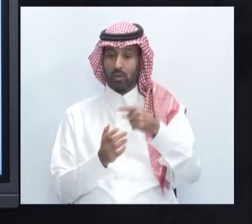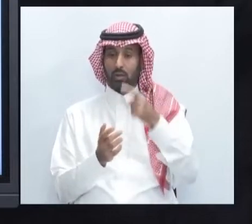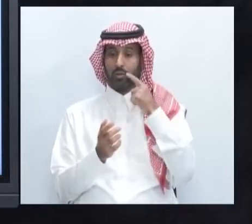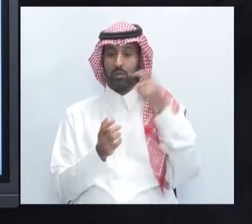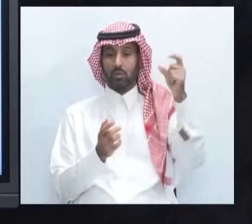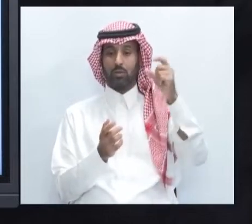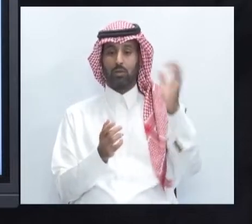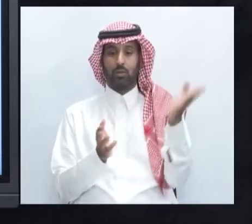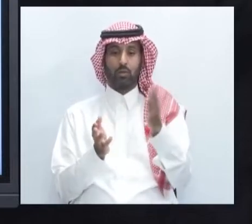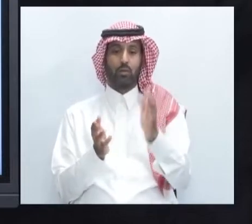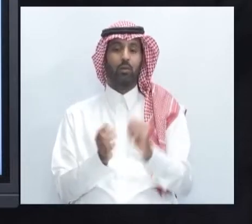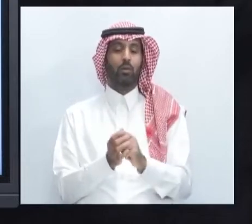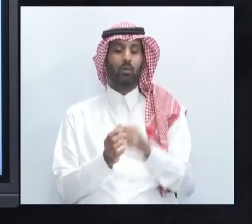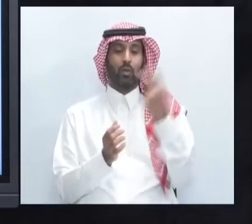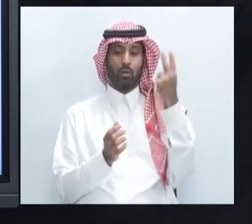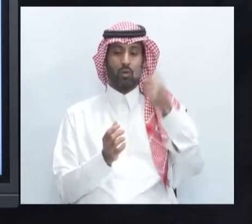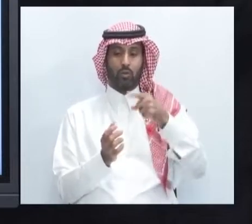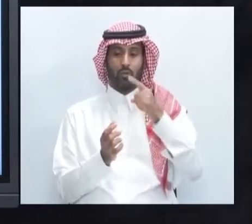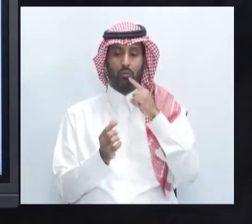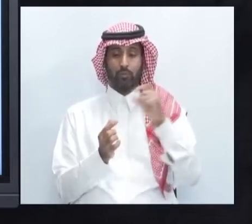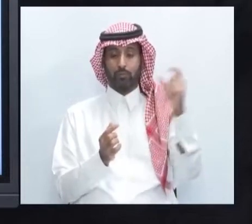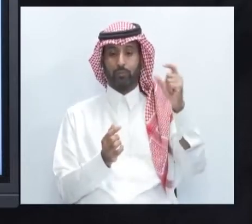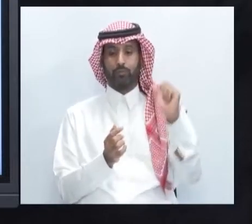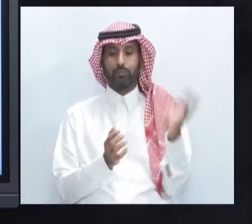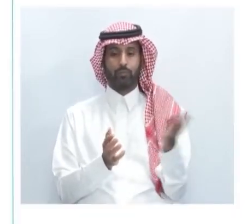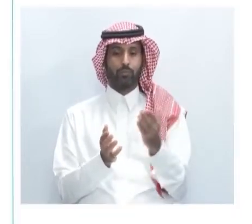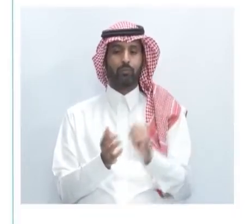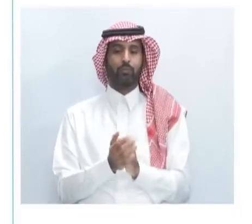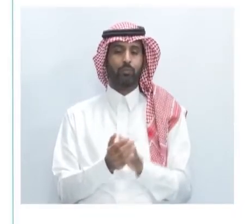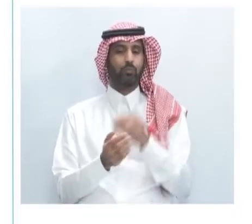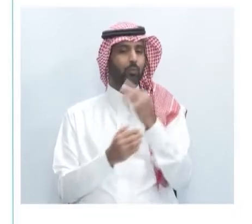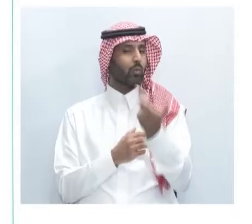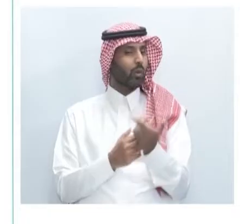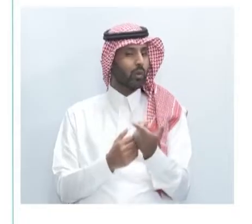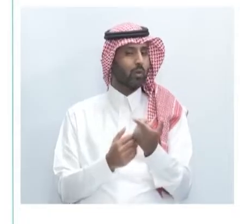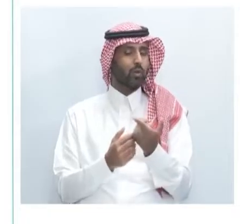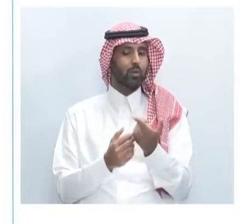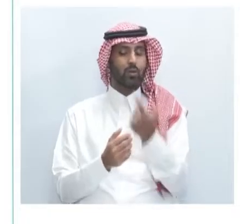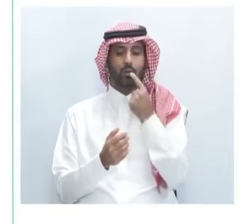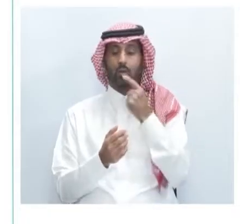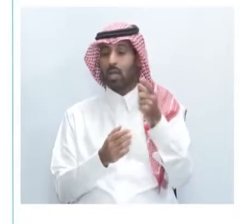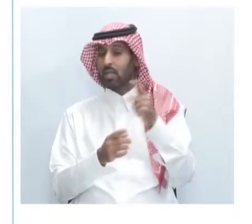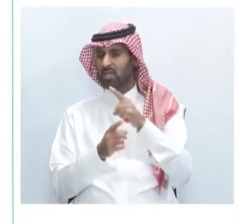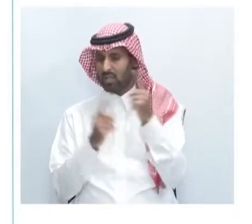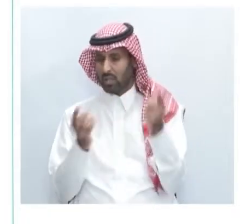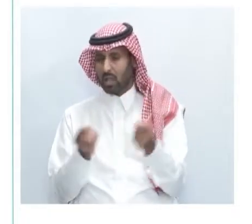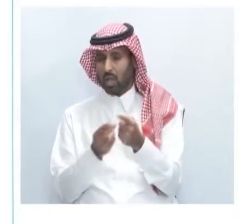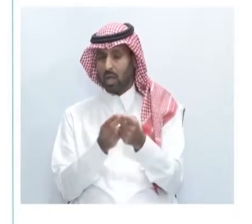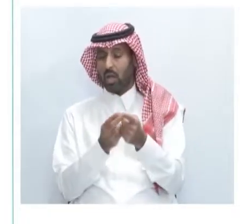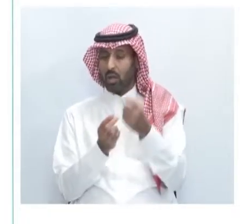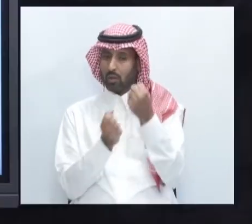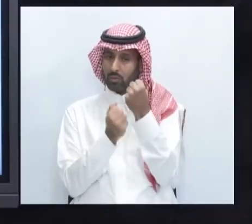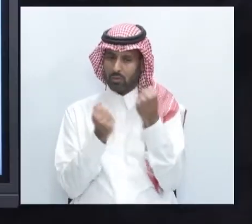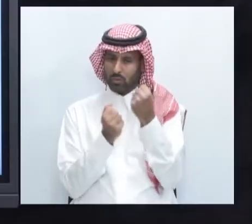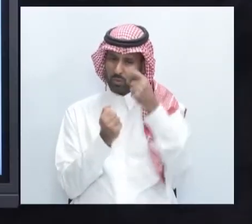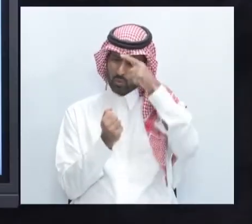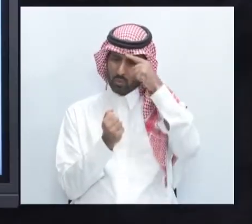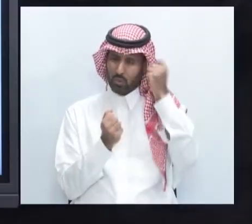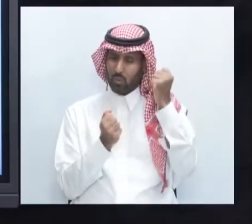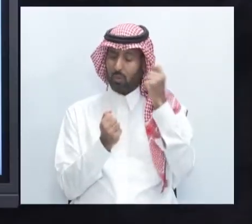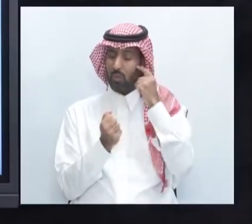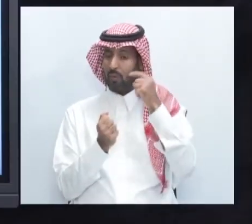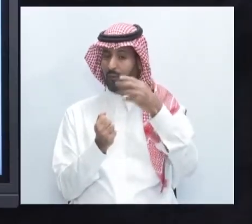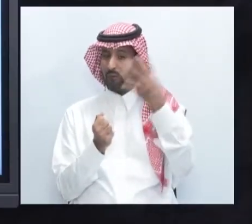the months. So we have 12 months here. Okay. What about the seasons? Okay. We have